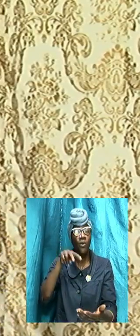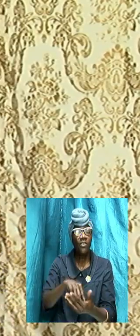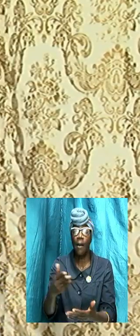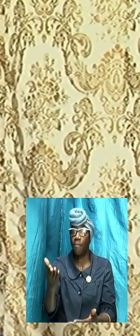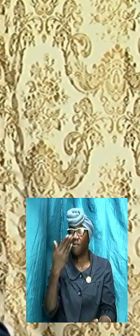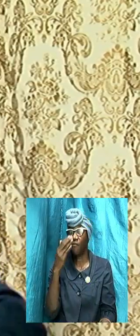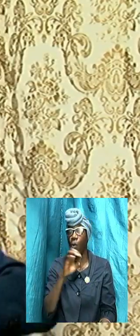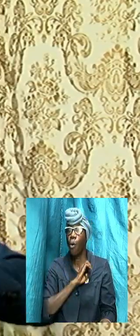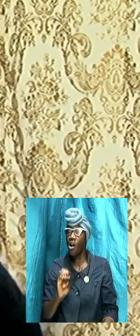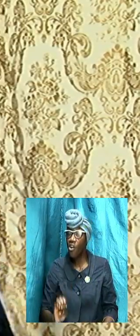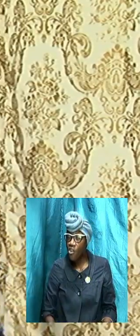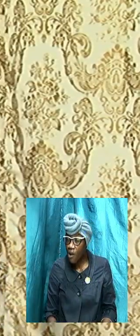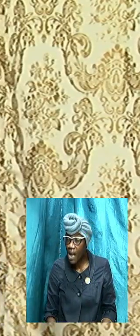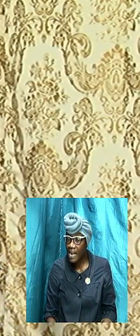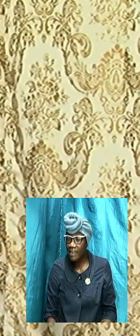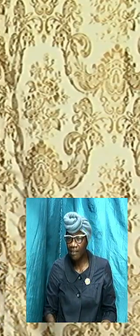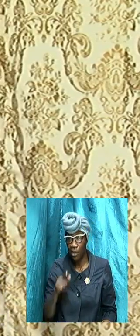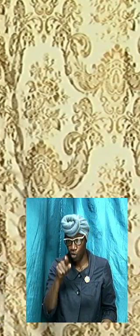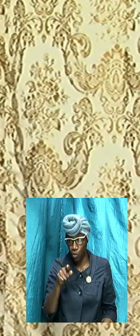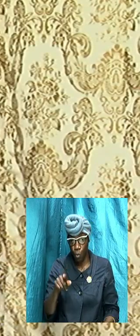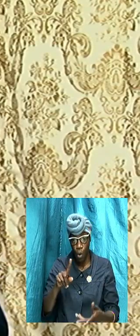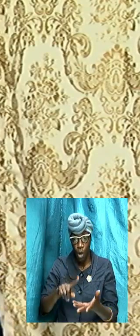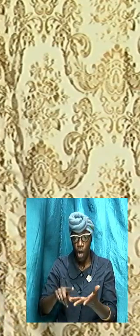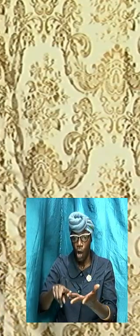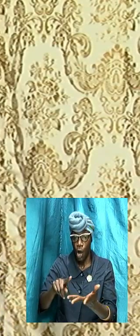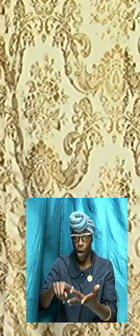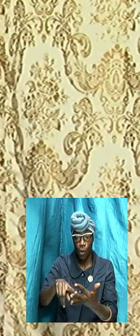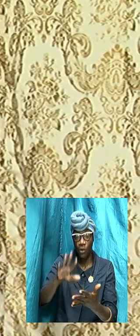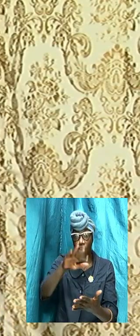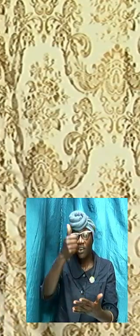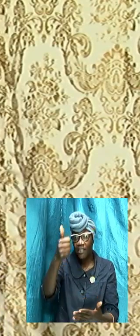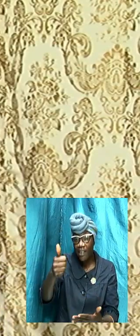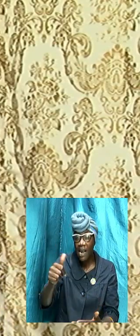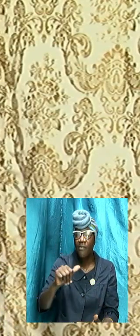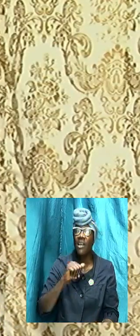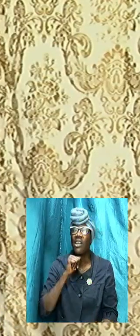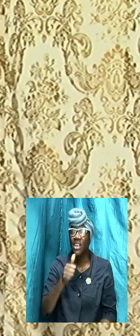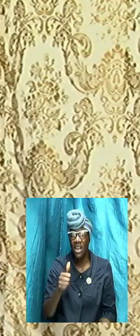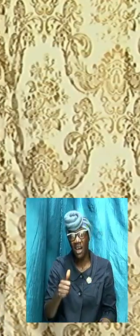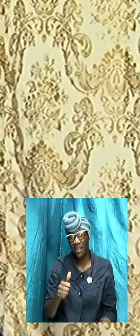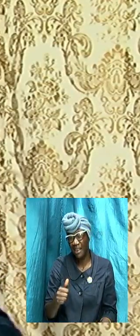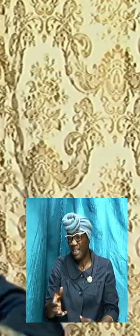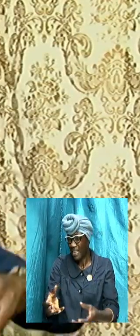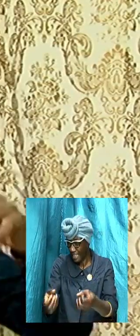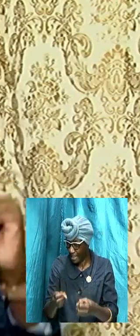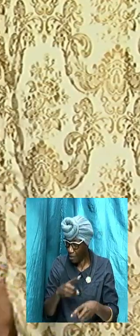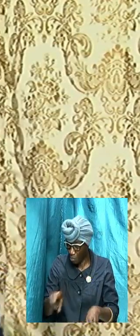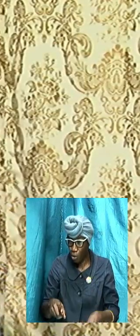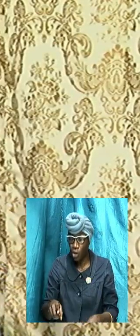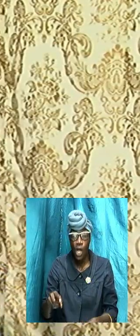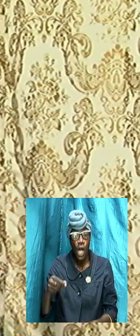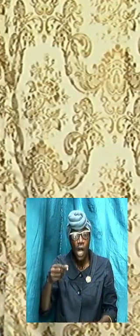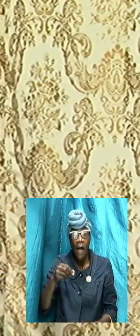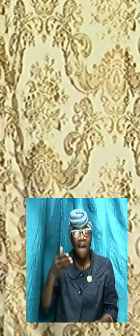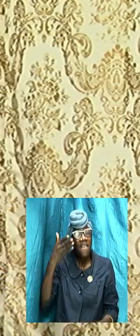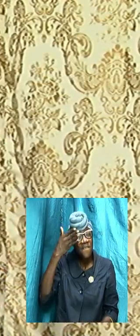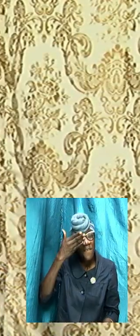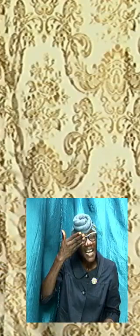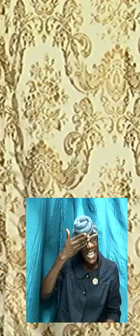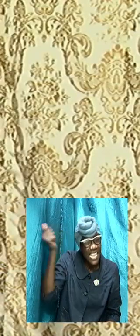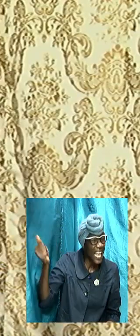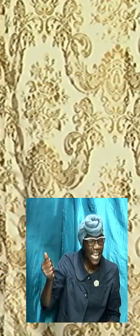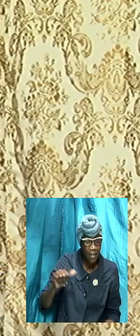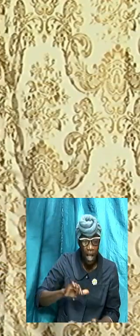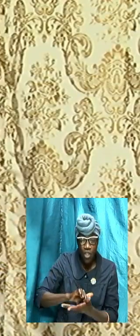count ourselves to have not apprehended. But this one thing we must do as children of God, forgetting those things which are